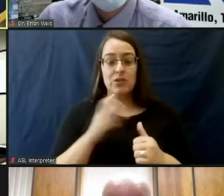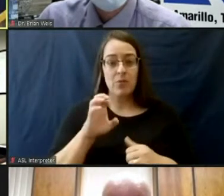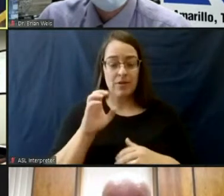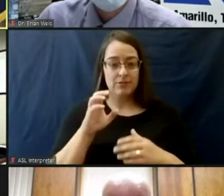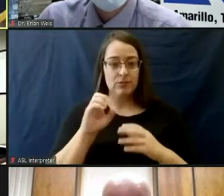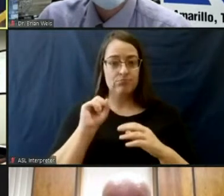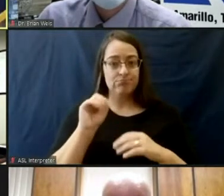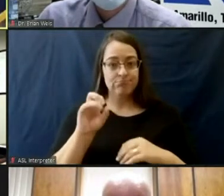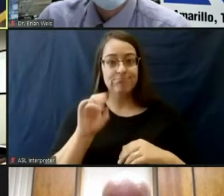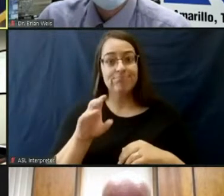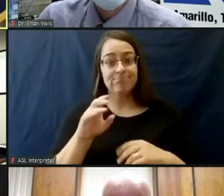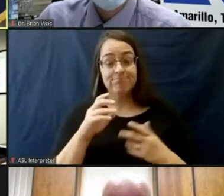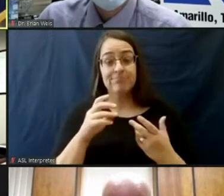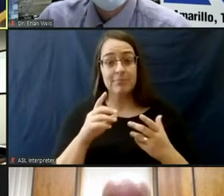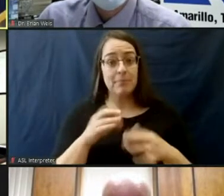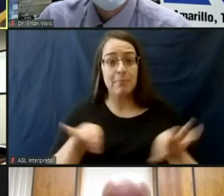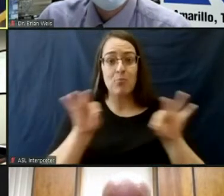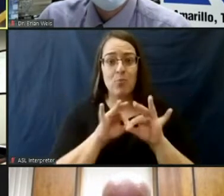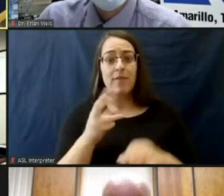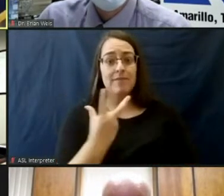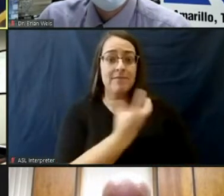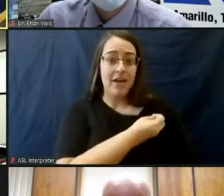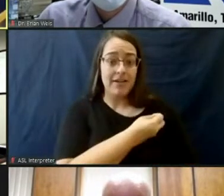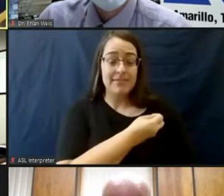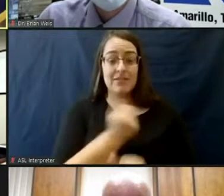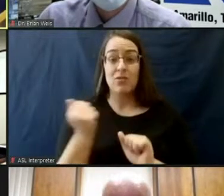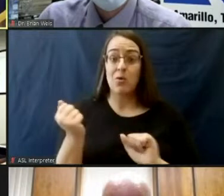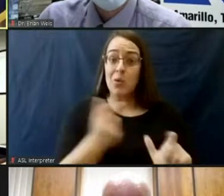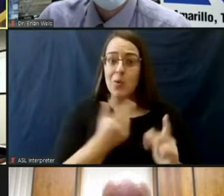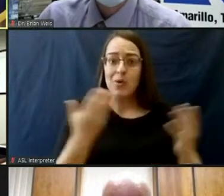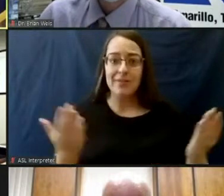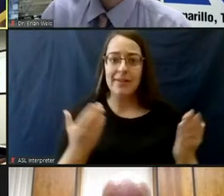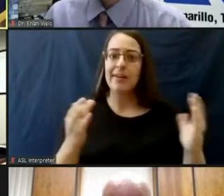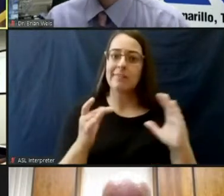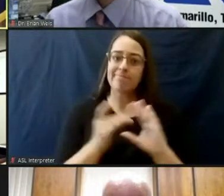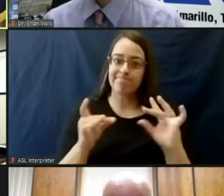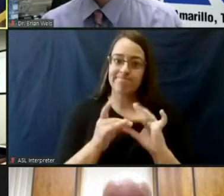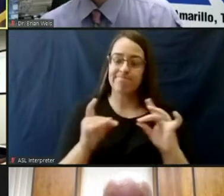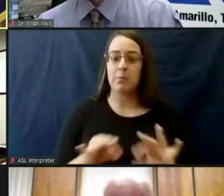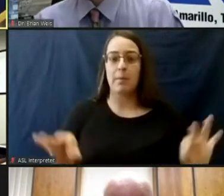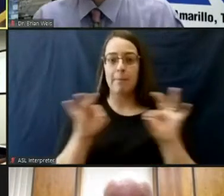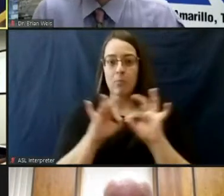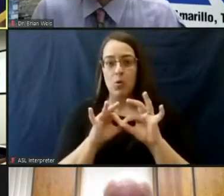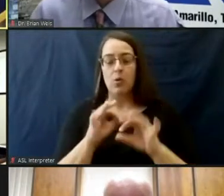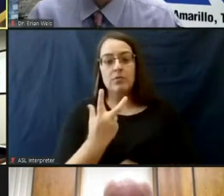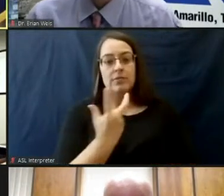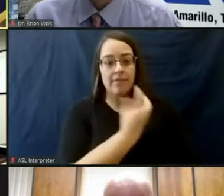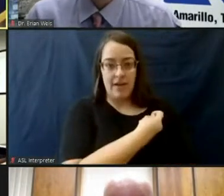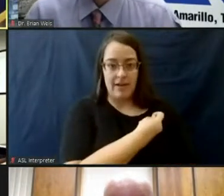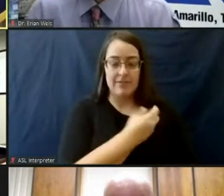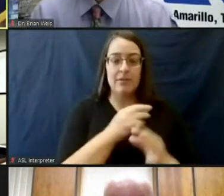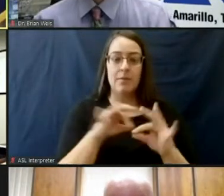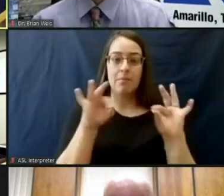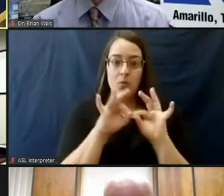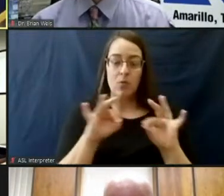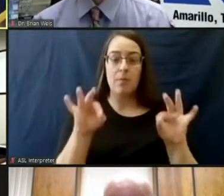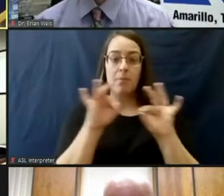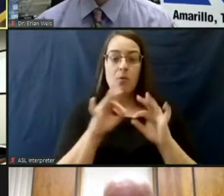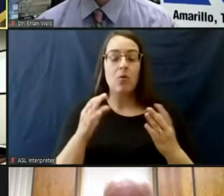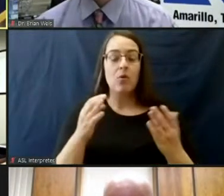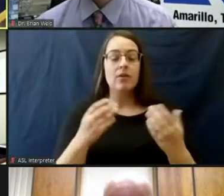of vaccinations. Every person on here has spoke about the importance of vaccinations and what it is doing